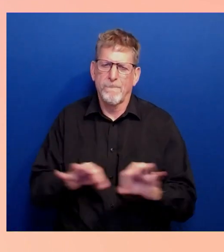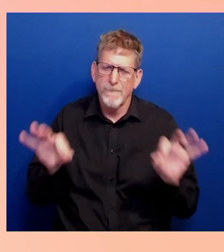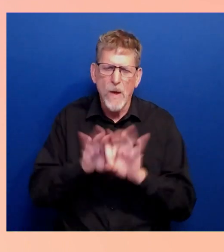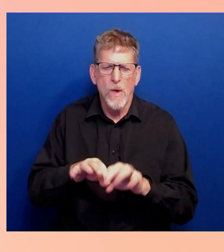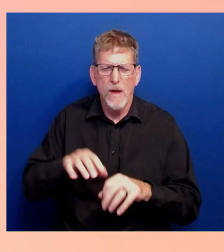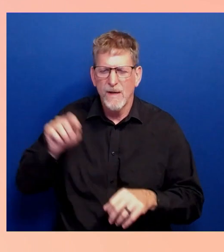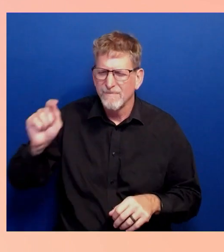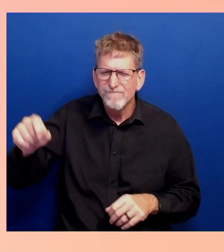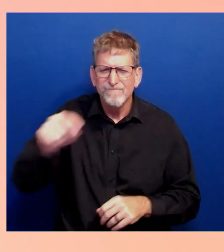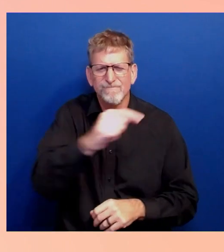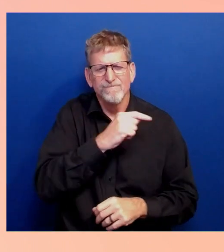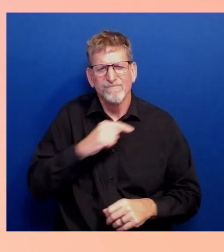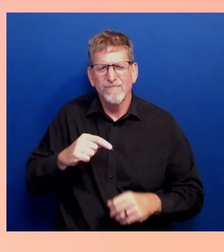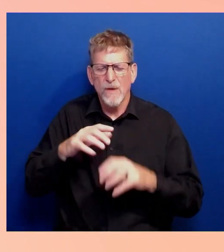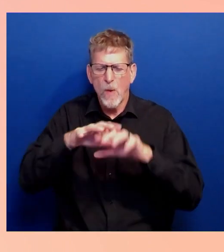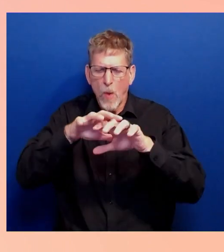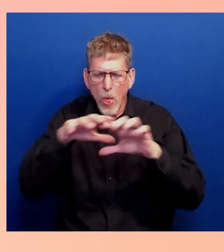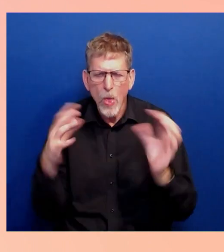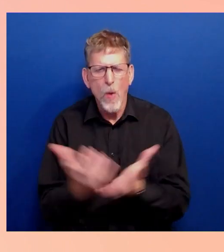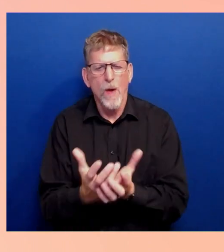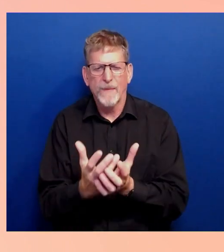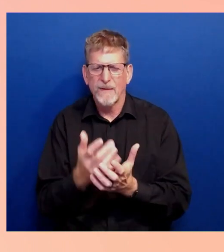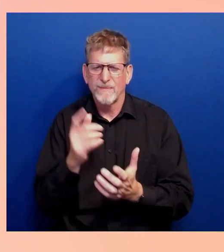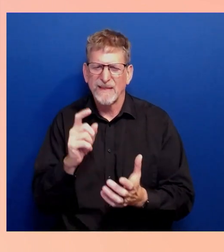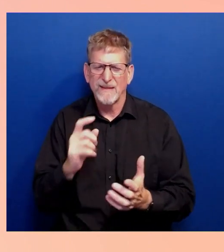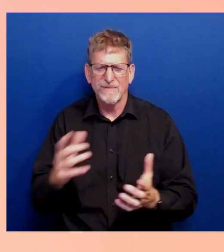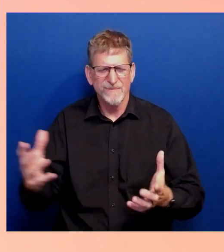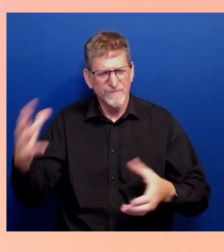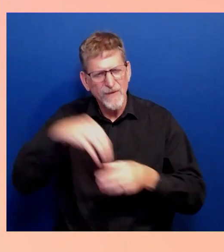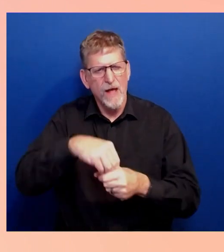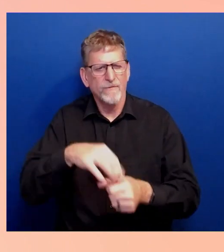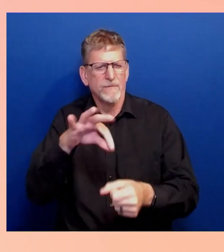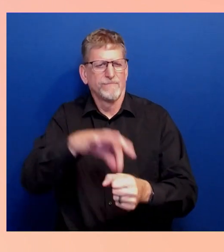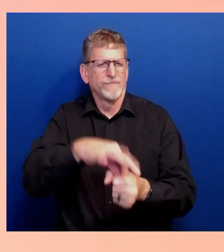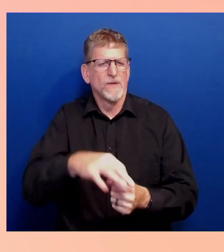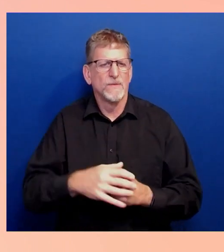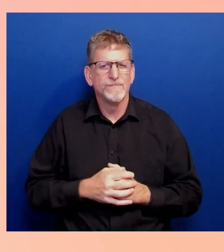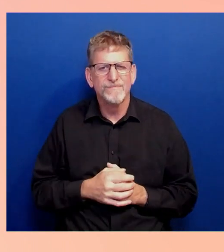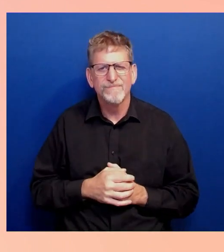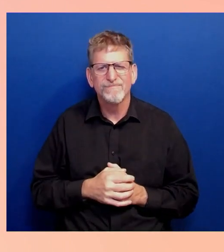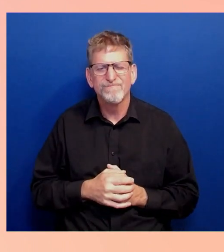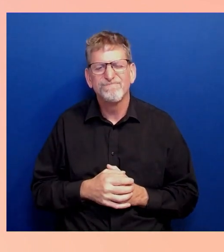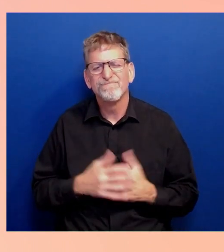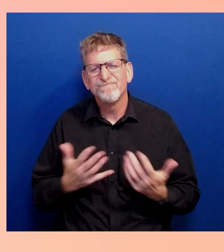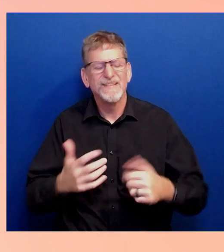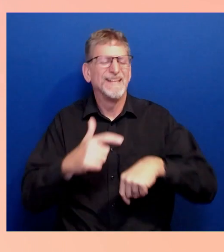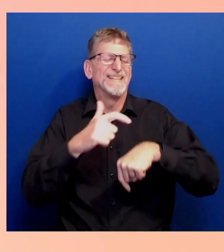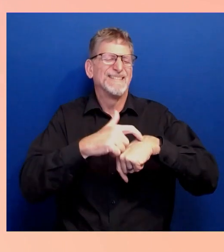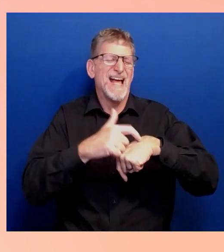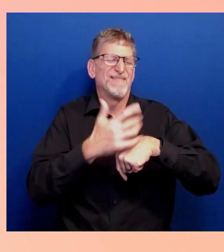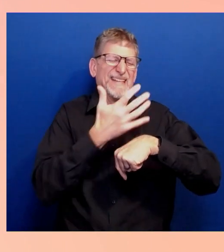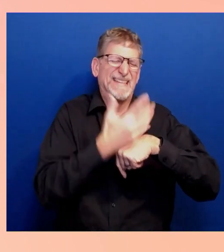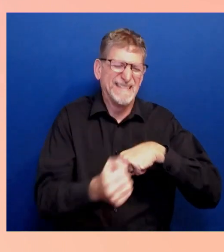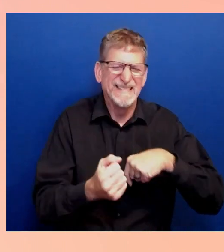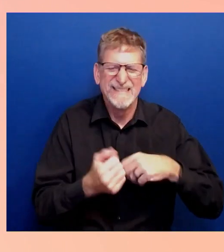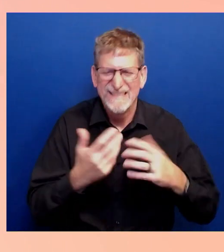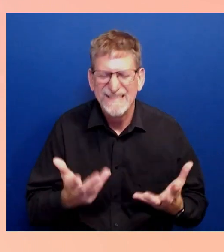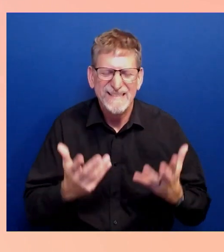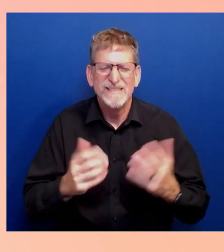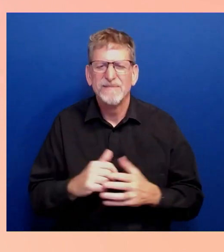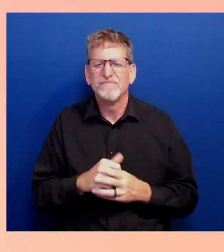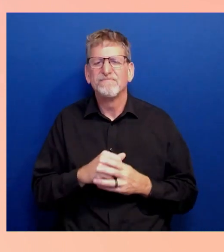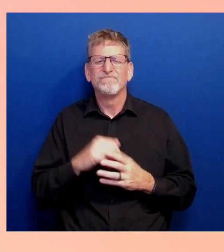right to participate in democracy. We are painfully out of time. So just painfully for me. So I